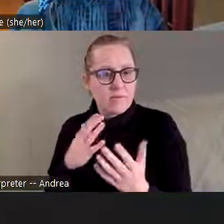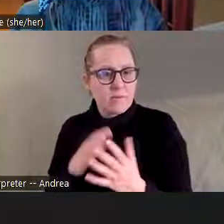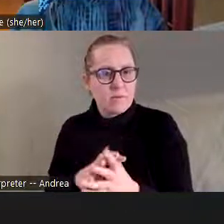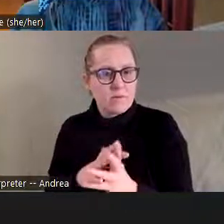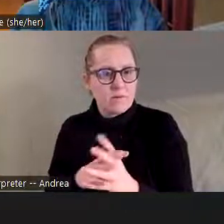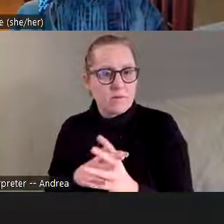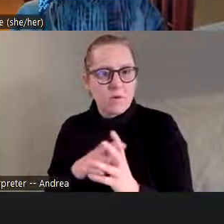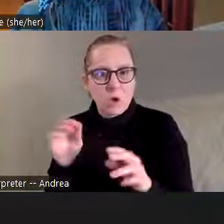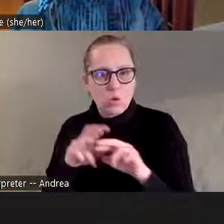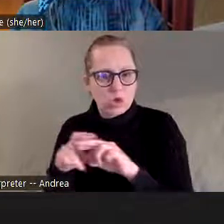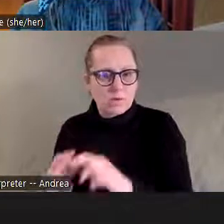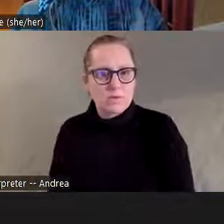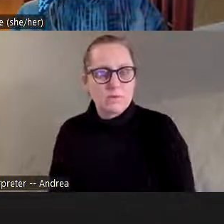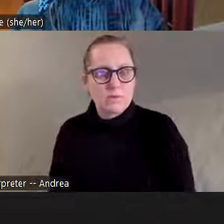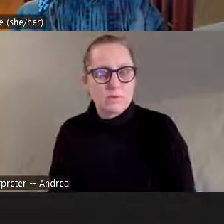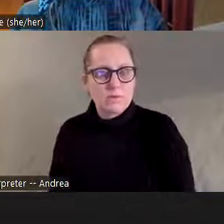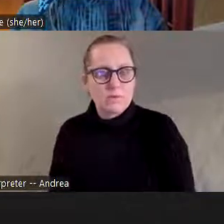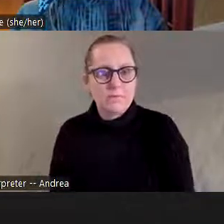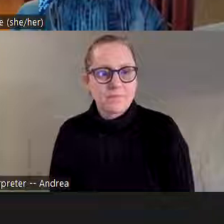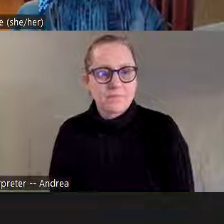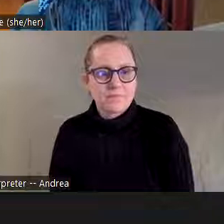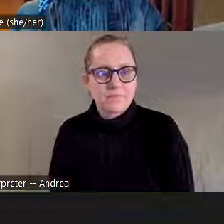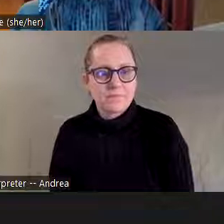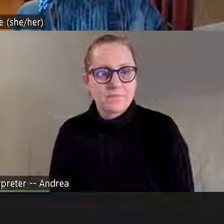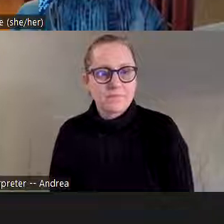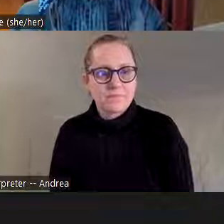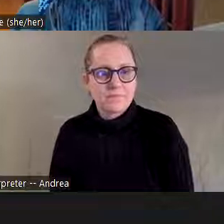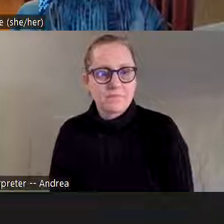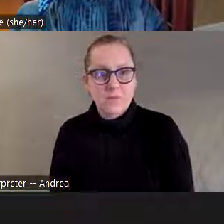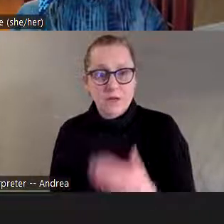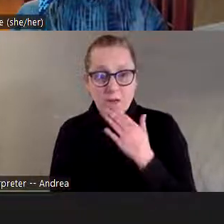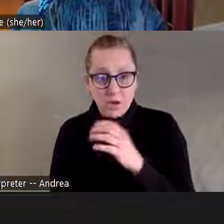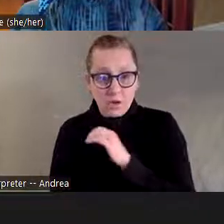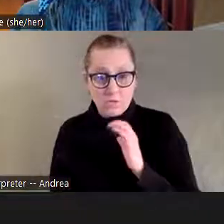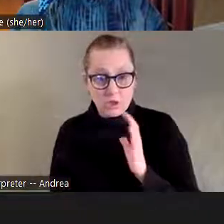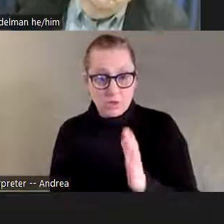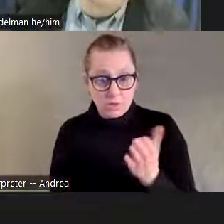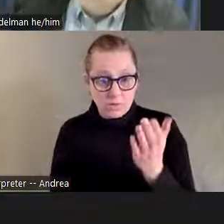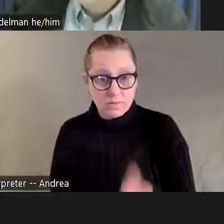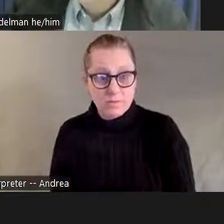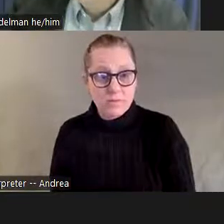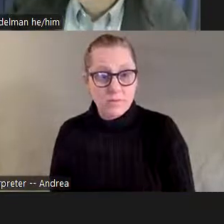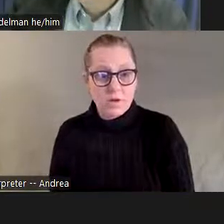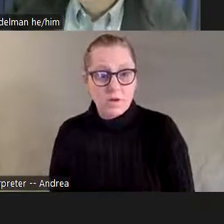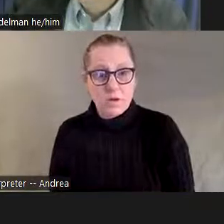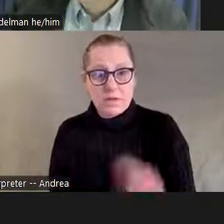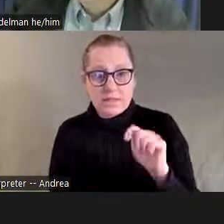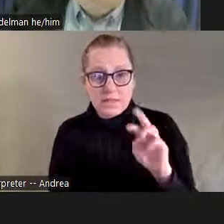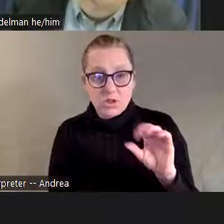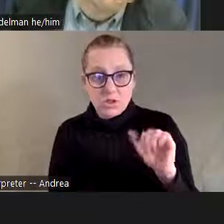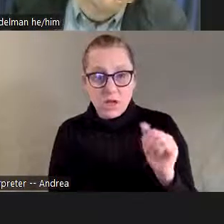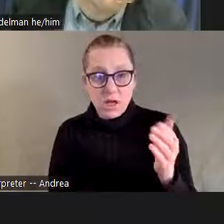or co-chairs. That's it. Thank you, Commissioner Tirsa. I see